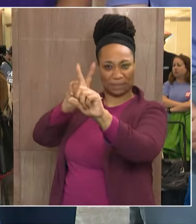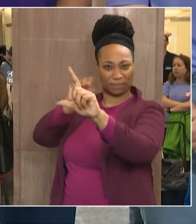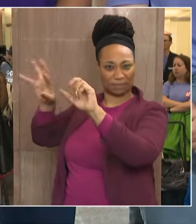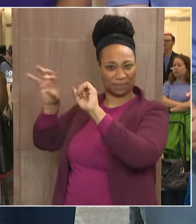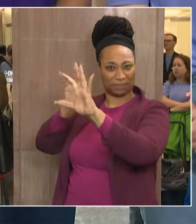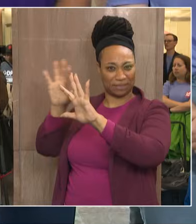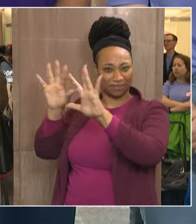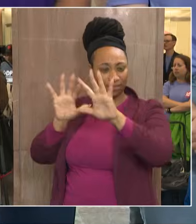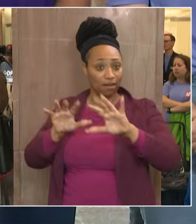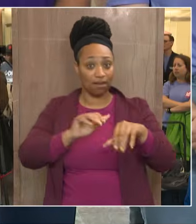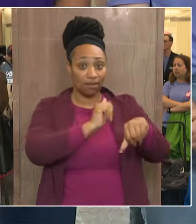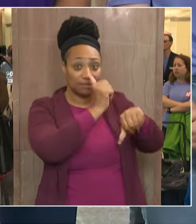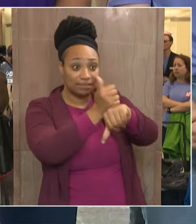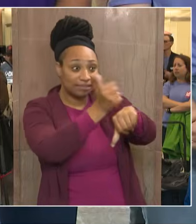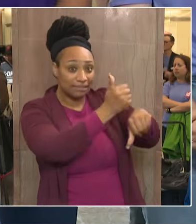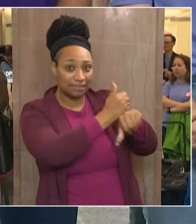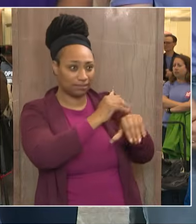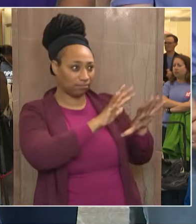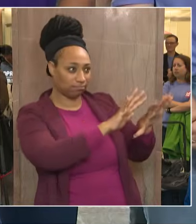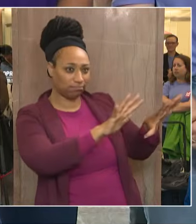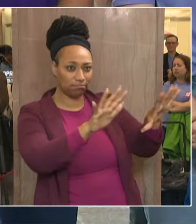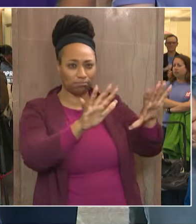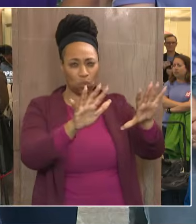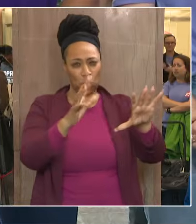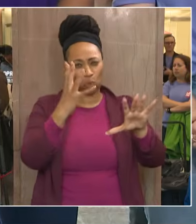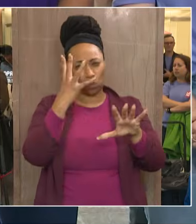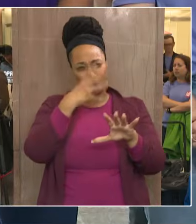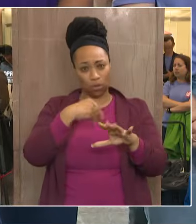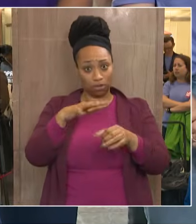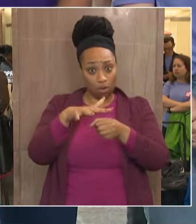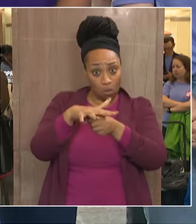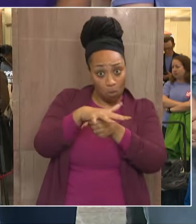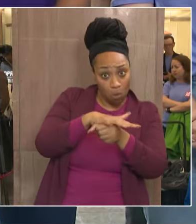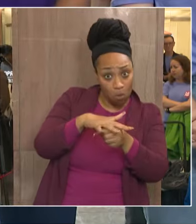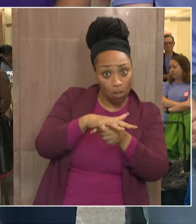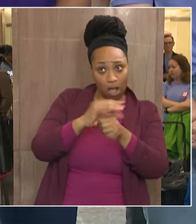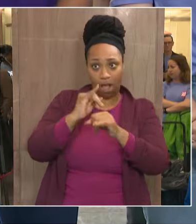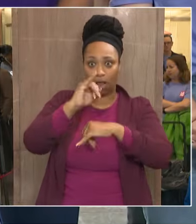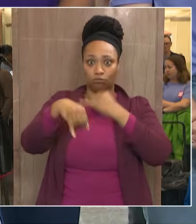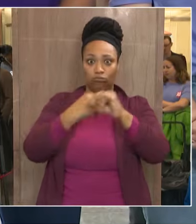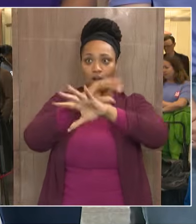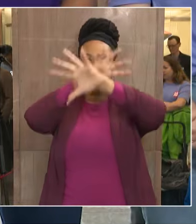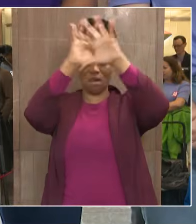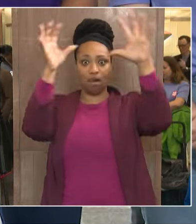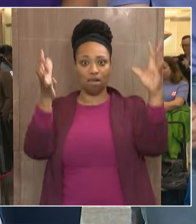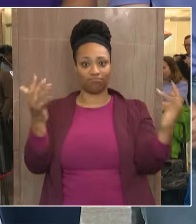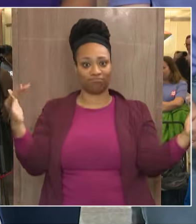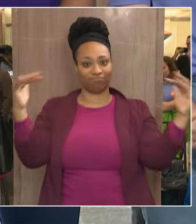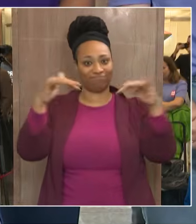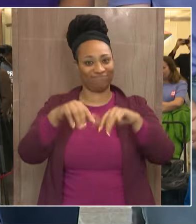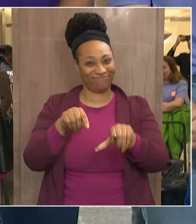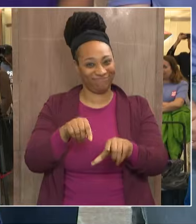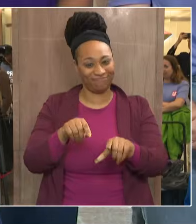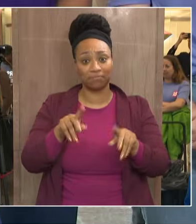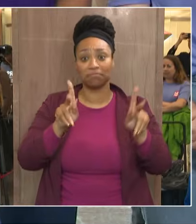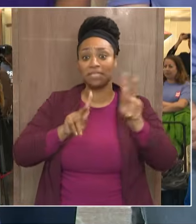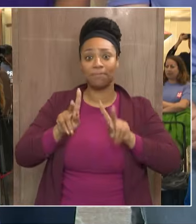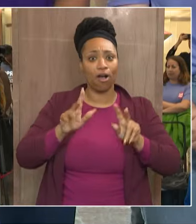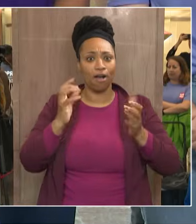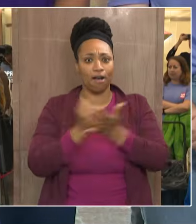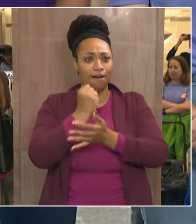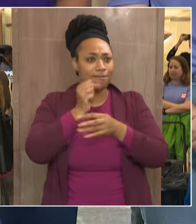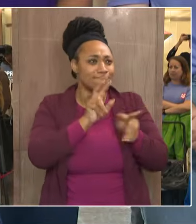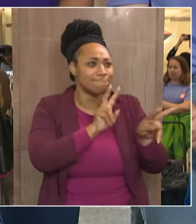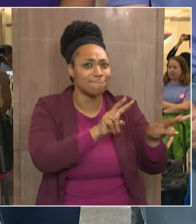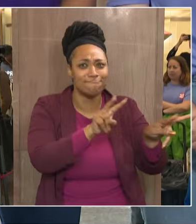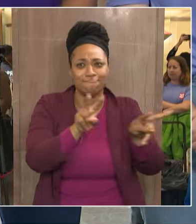international artists that surprise and engage passersby. And I'm sure on your way, I hope you've seen the